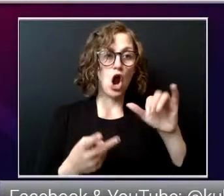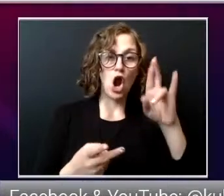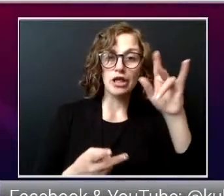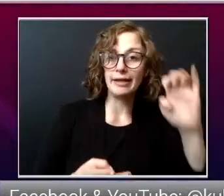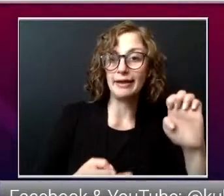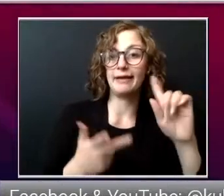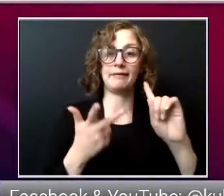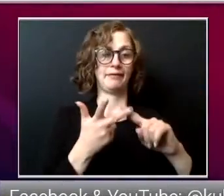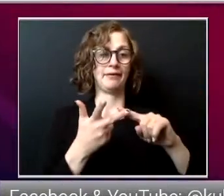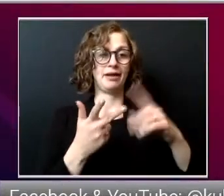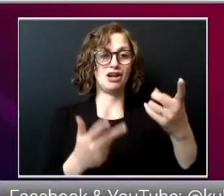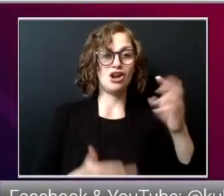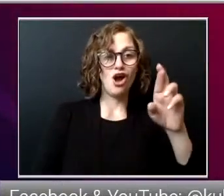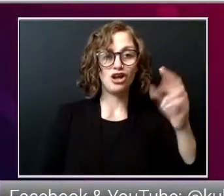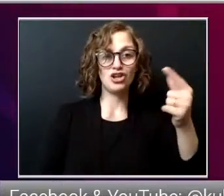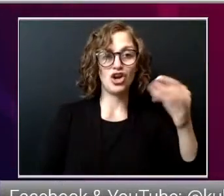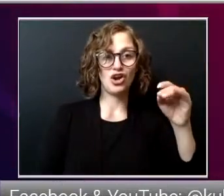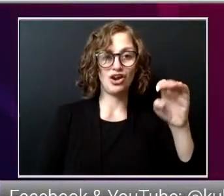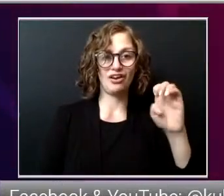want to ask Mallory,